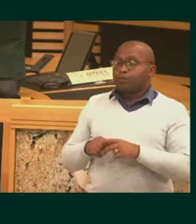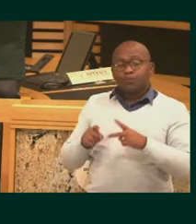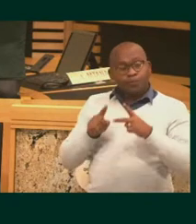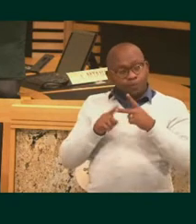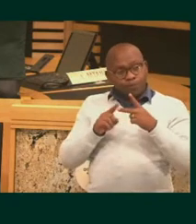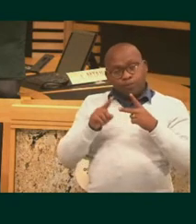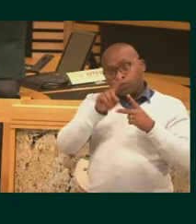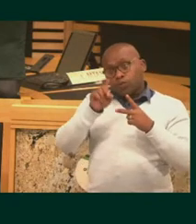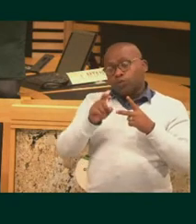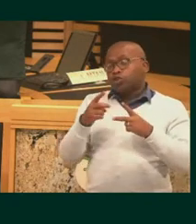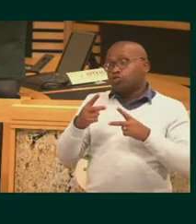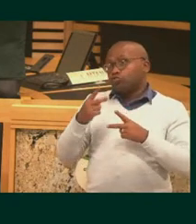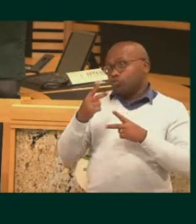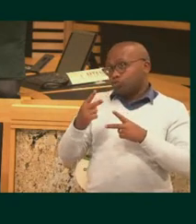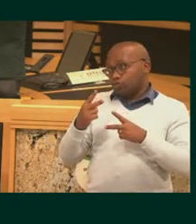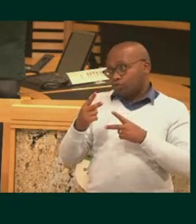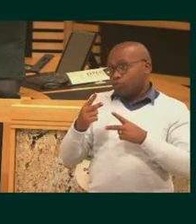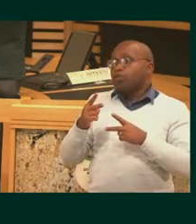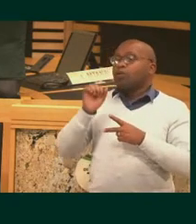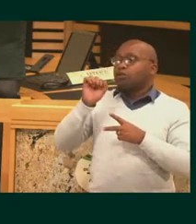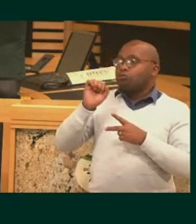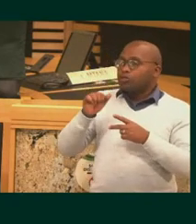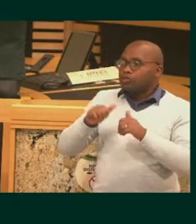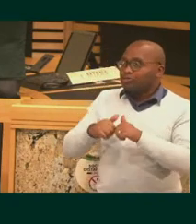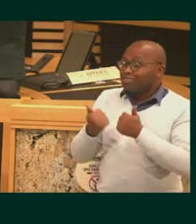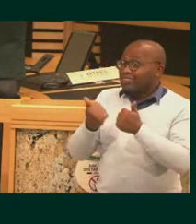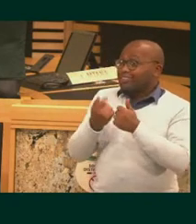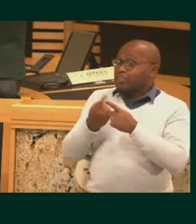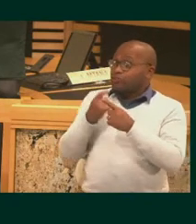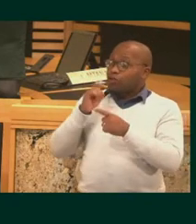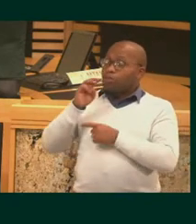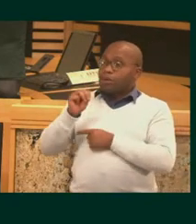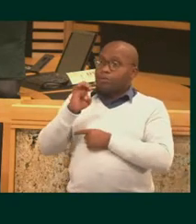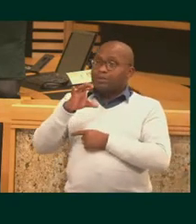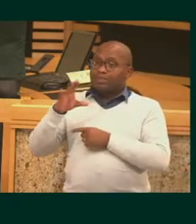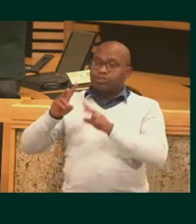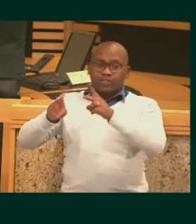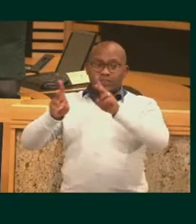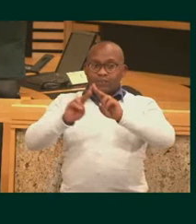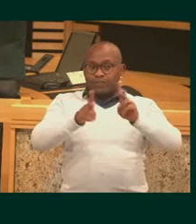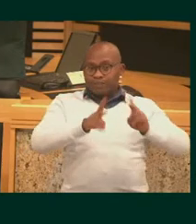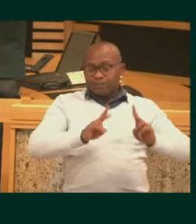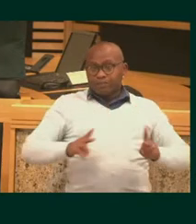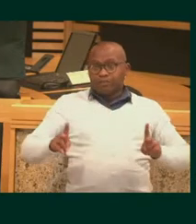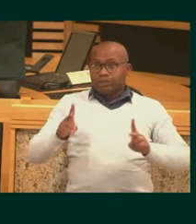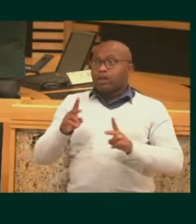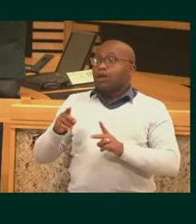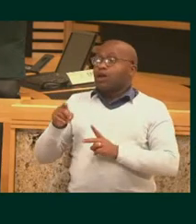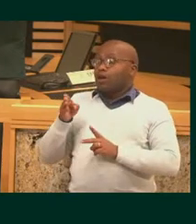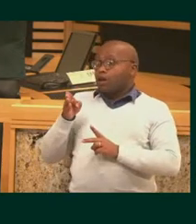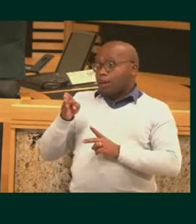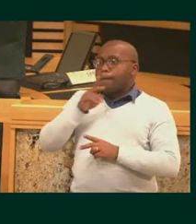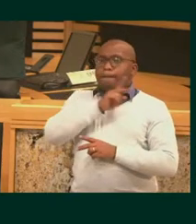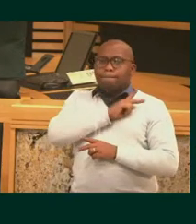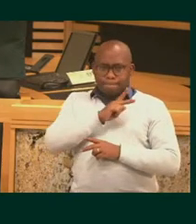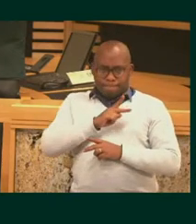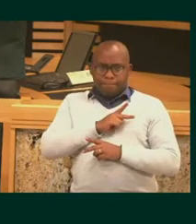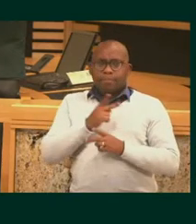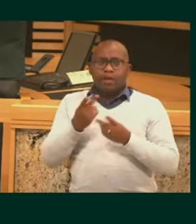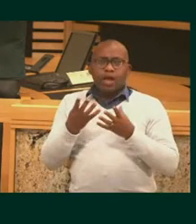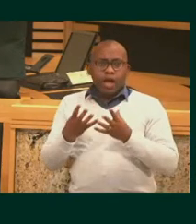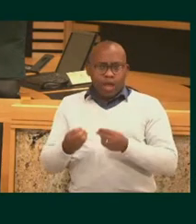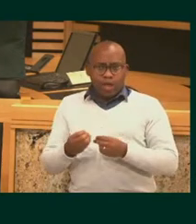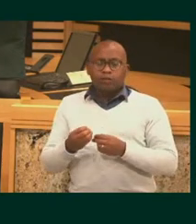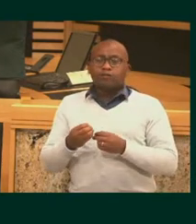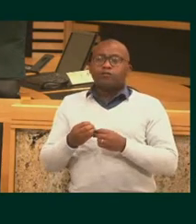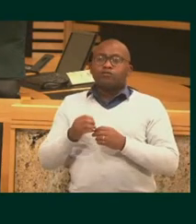not withstanding the challenges that the premier discusses with mecs from time to time the premier is satisfied with the performance of the mecs as mentioned